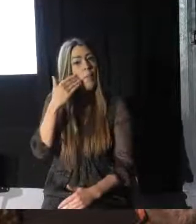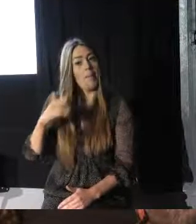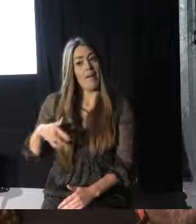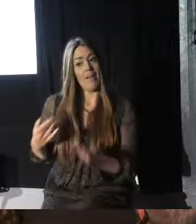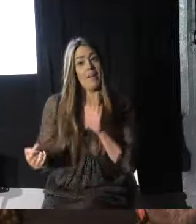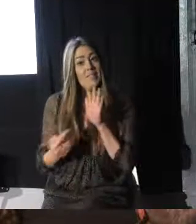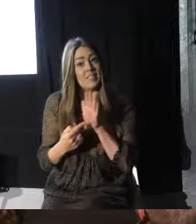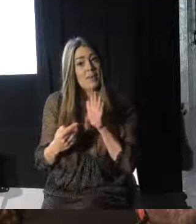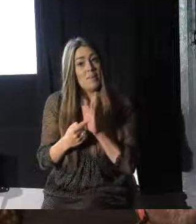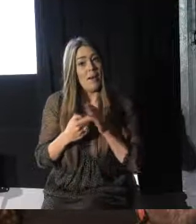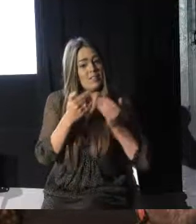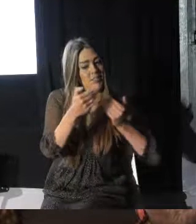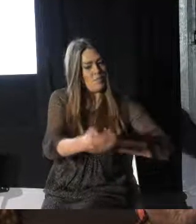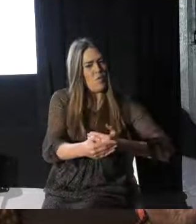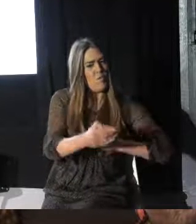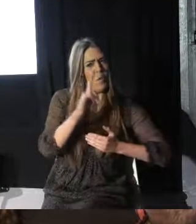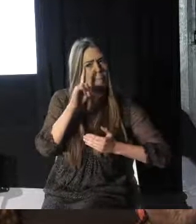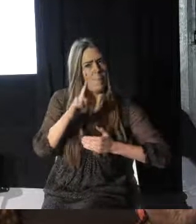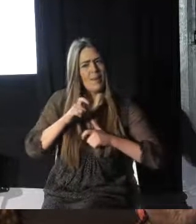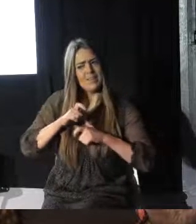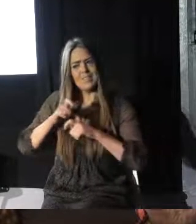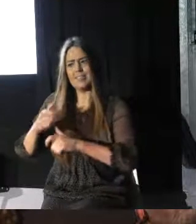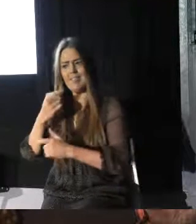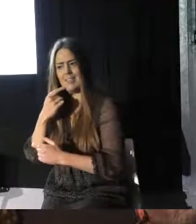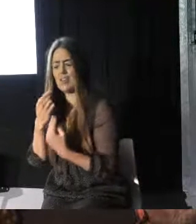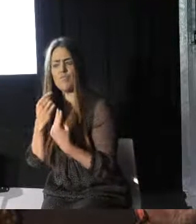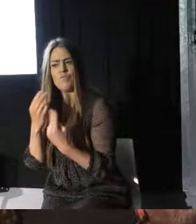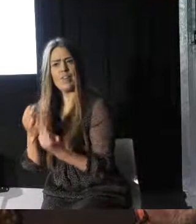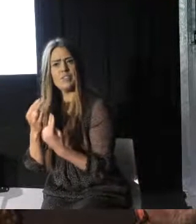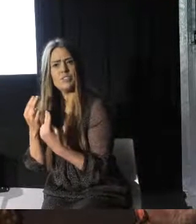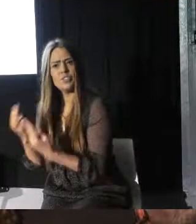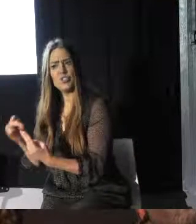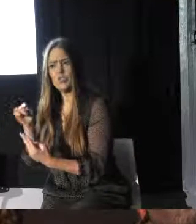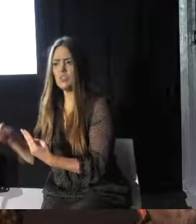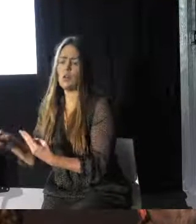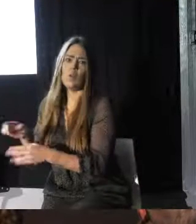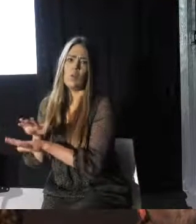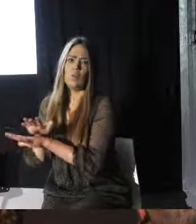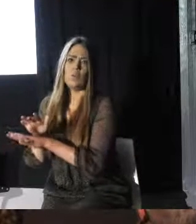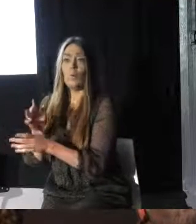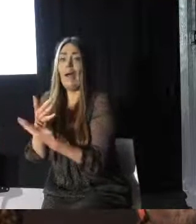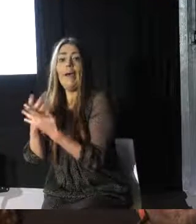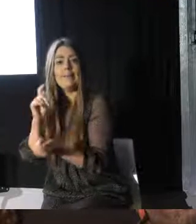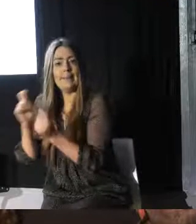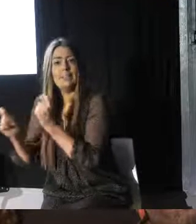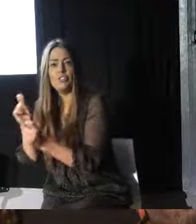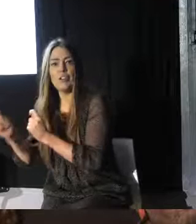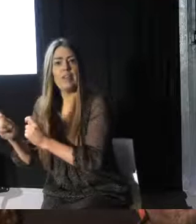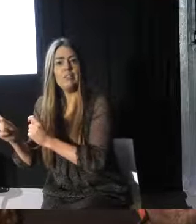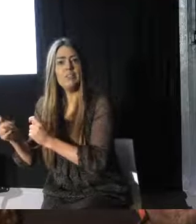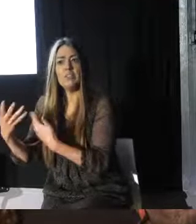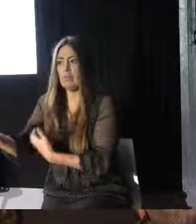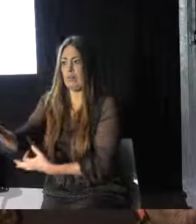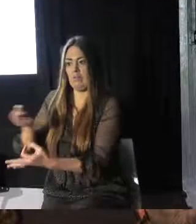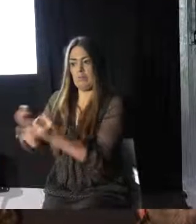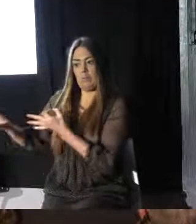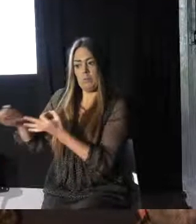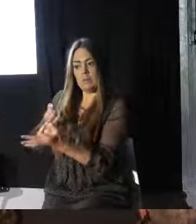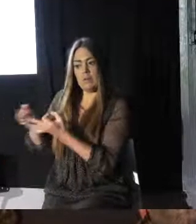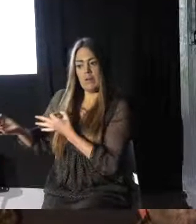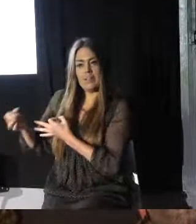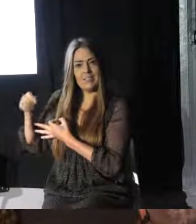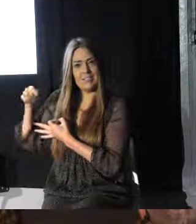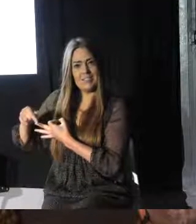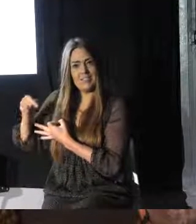movement while arguing that restitution wasn't, and any of the changes that were being called for